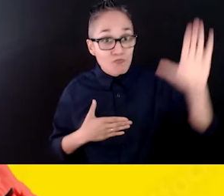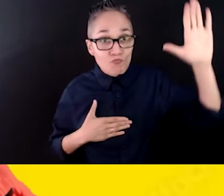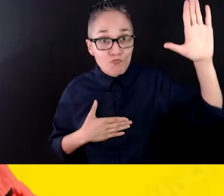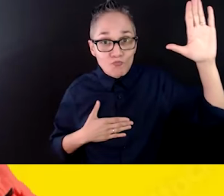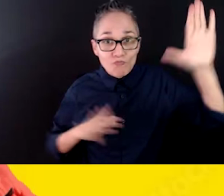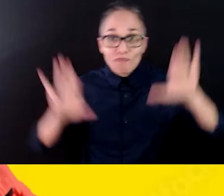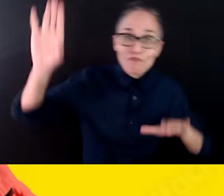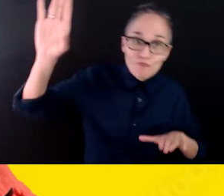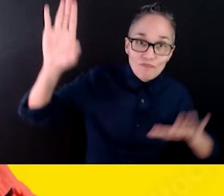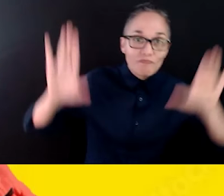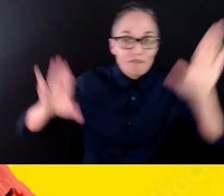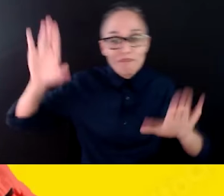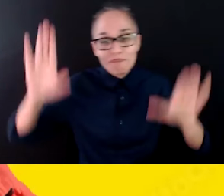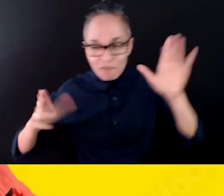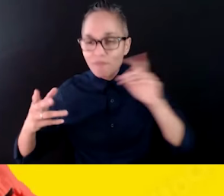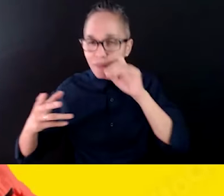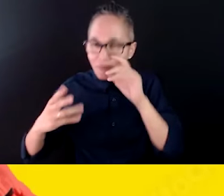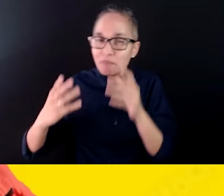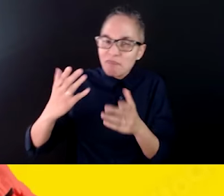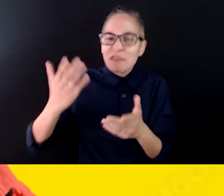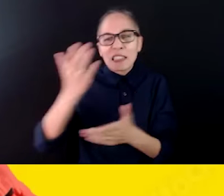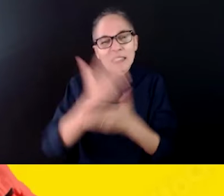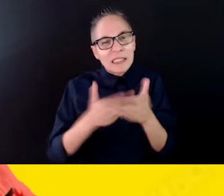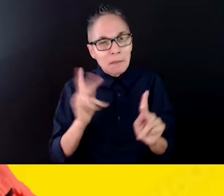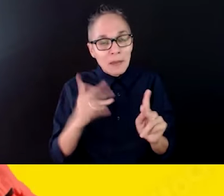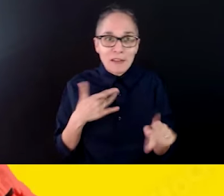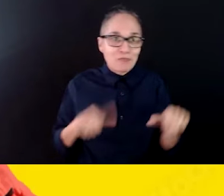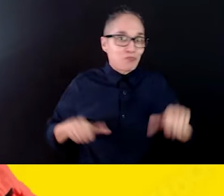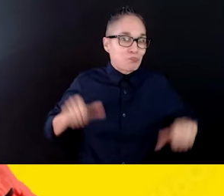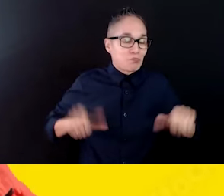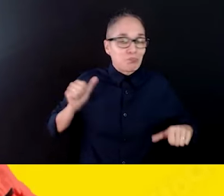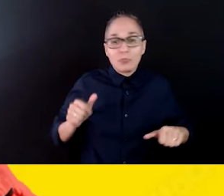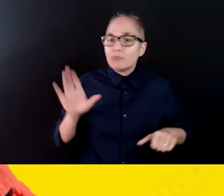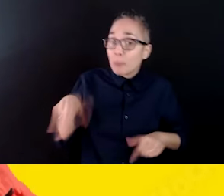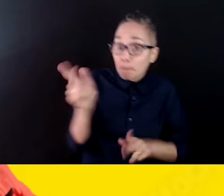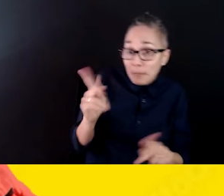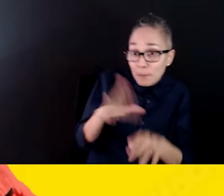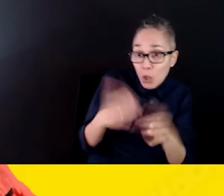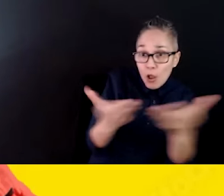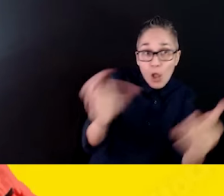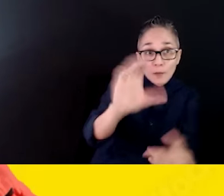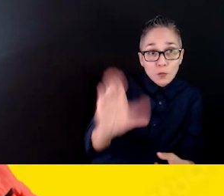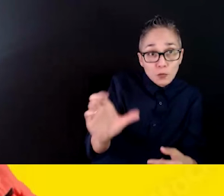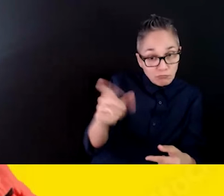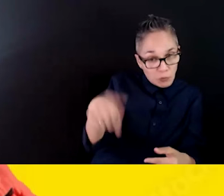Yeah. Kind of, there's some ambivalence. What about the Zoom room?